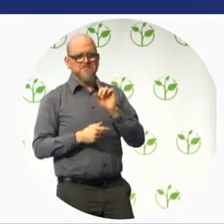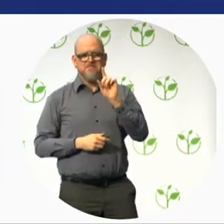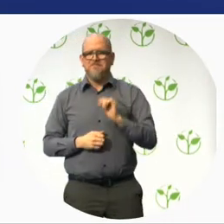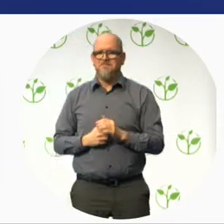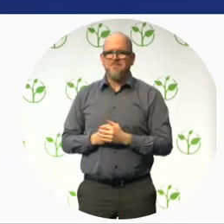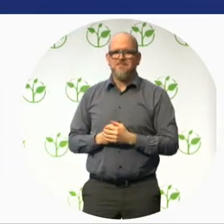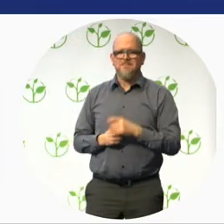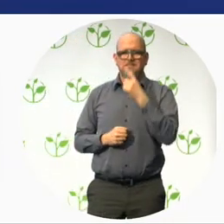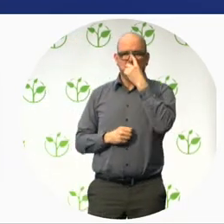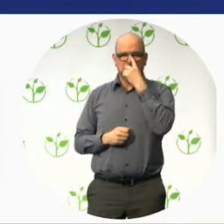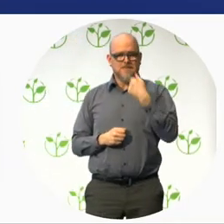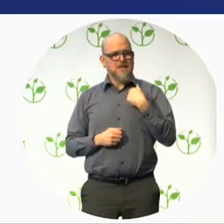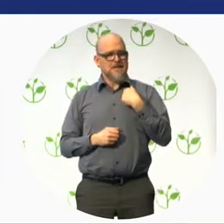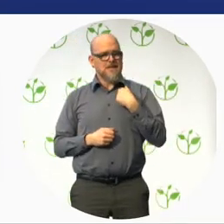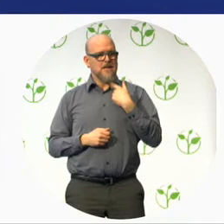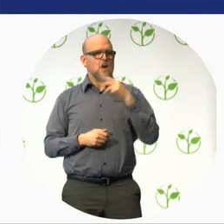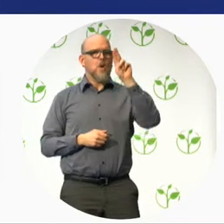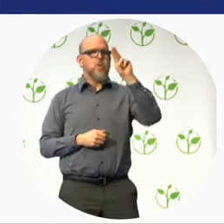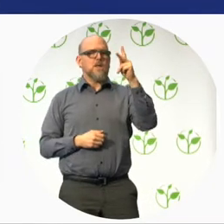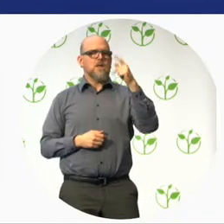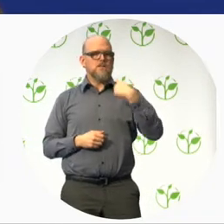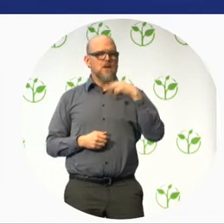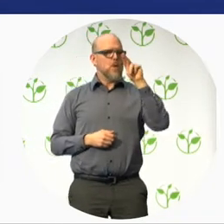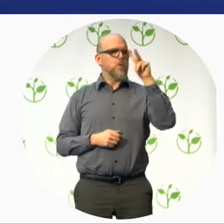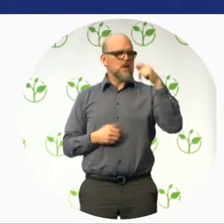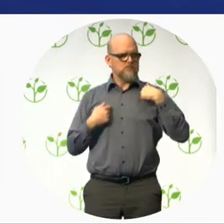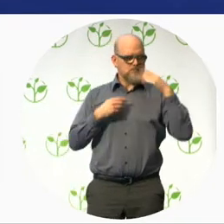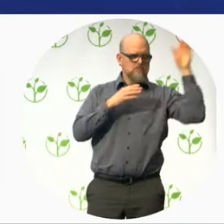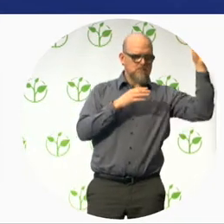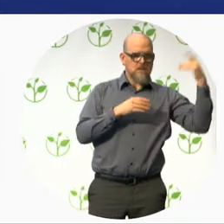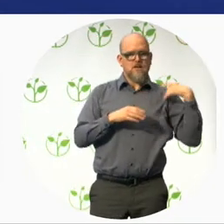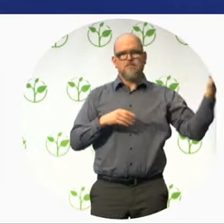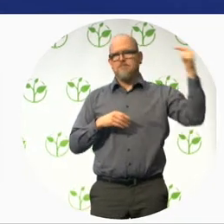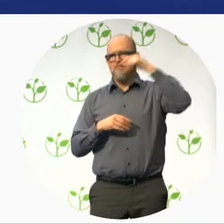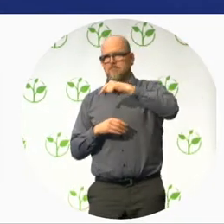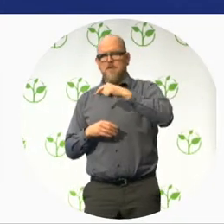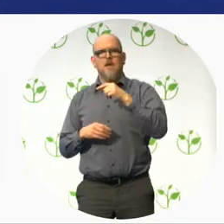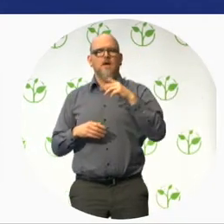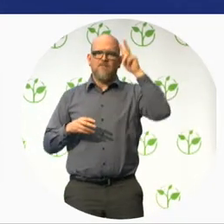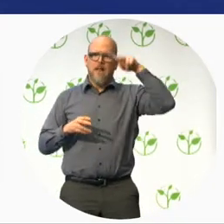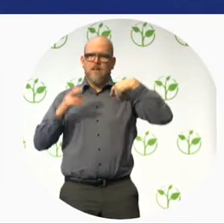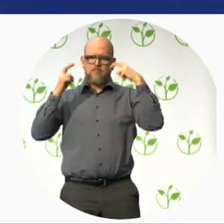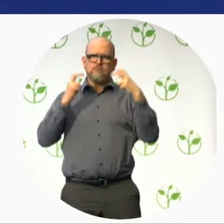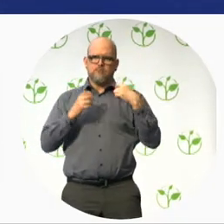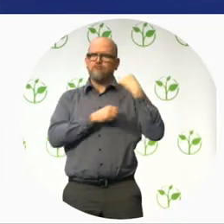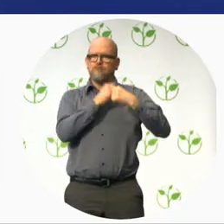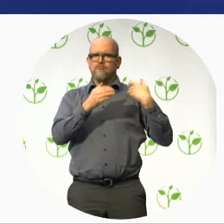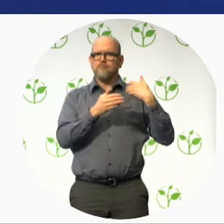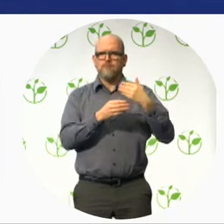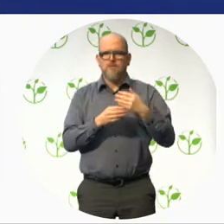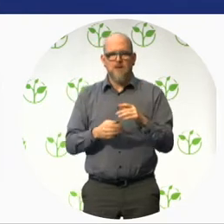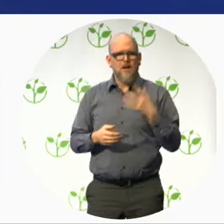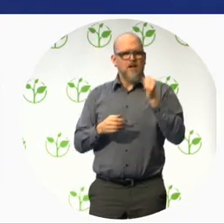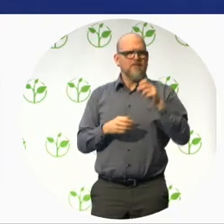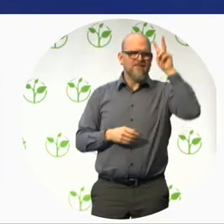years in Vienna, I know how many options there are for English speakers and for people who sign in British Sign Language or